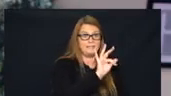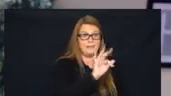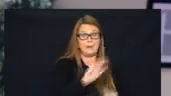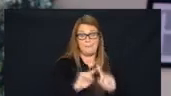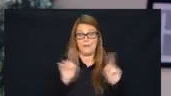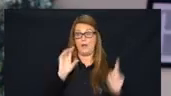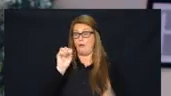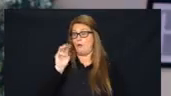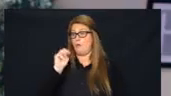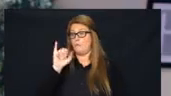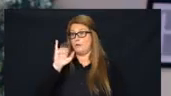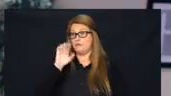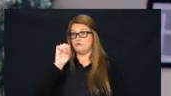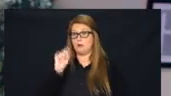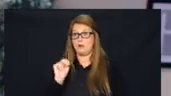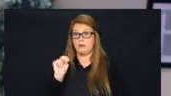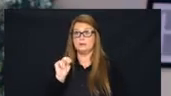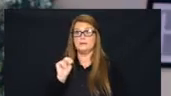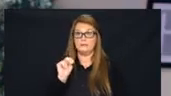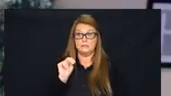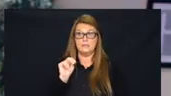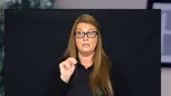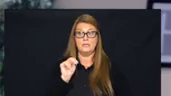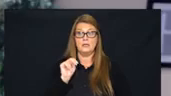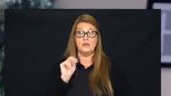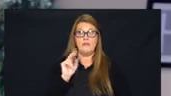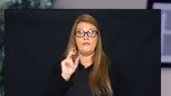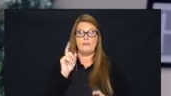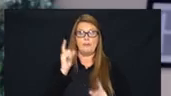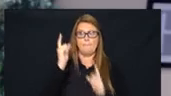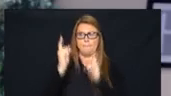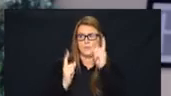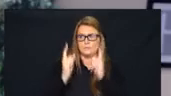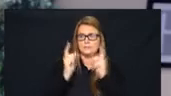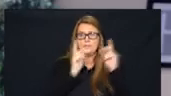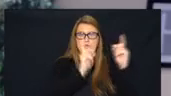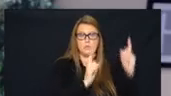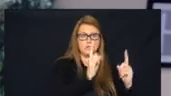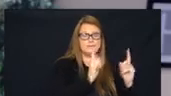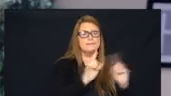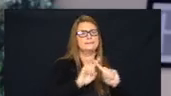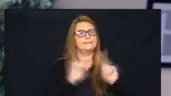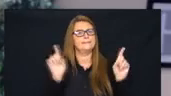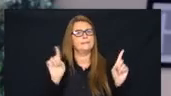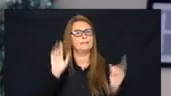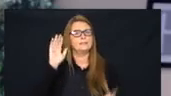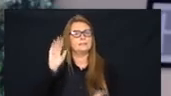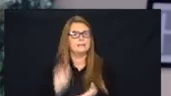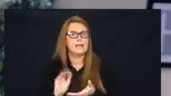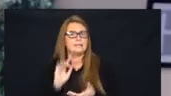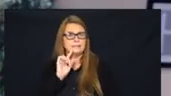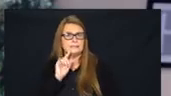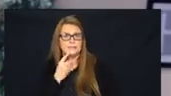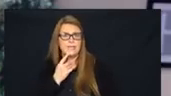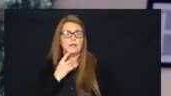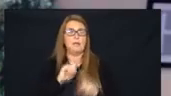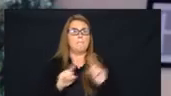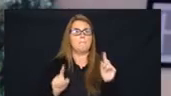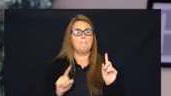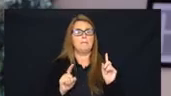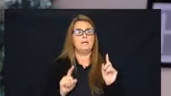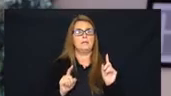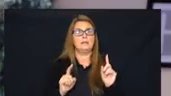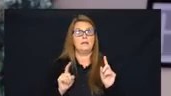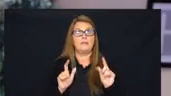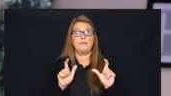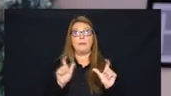Omicron variant, and we've talked about on a person-to-person basis, it may be a little bit less severe, but because of the great numbers